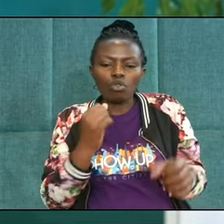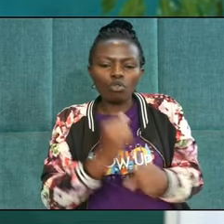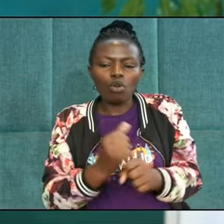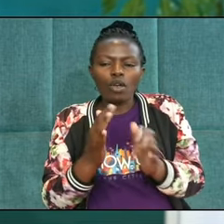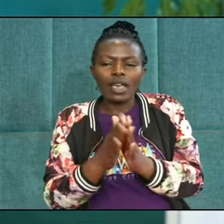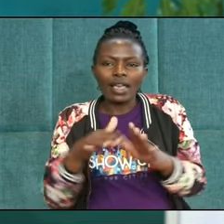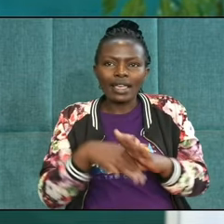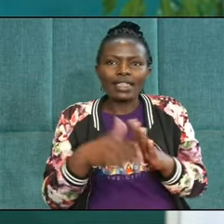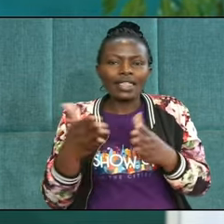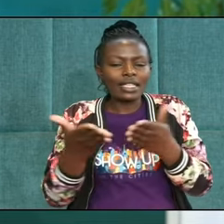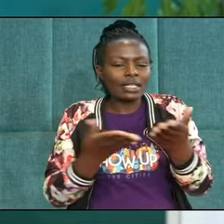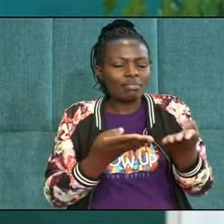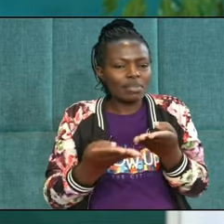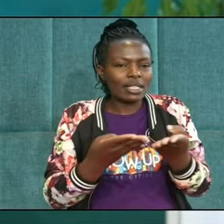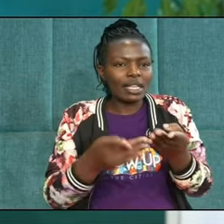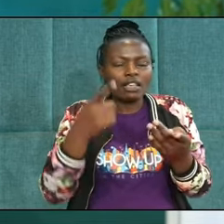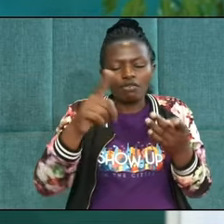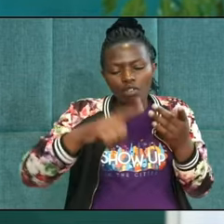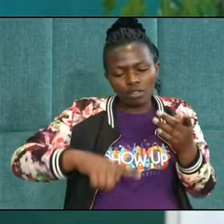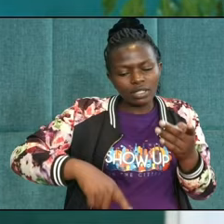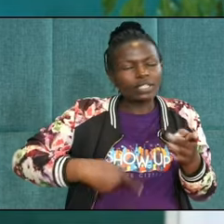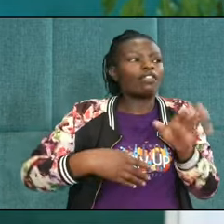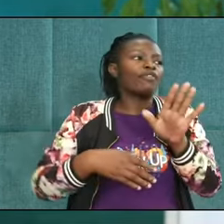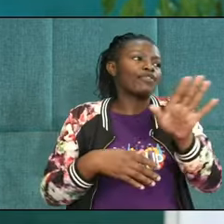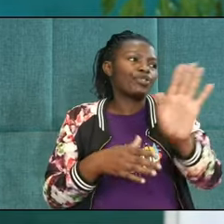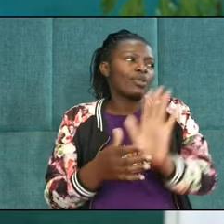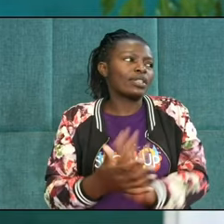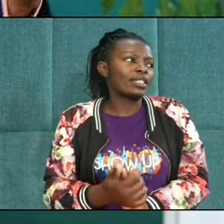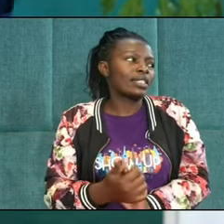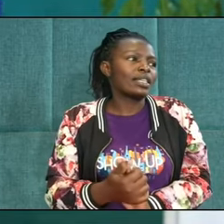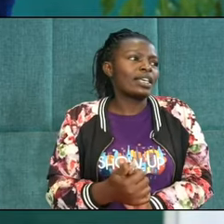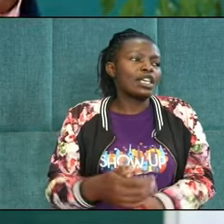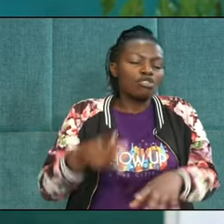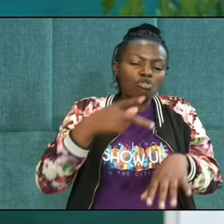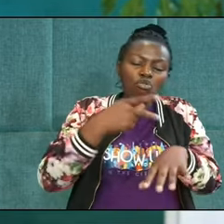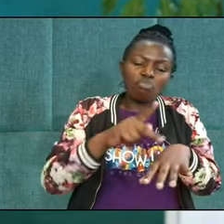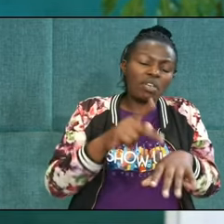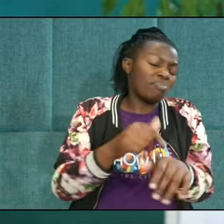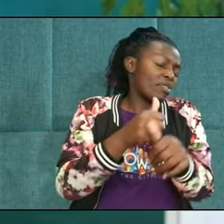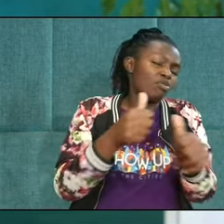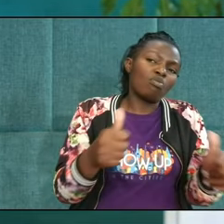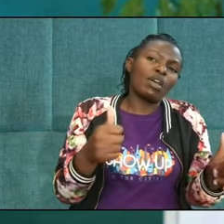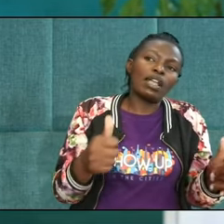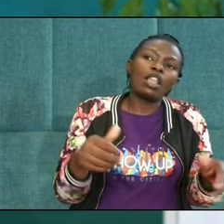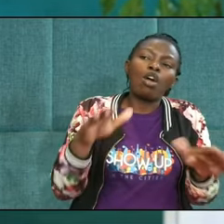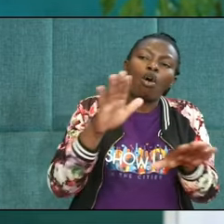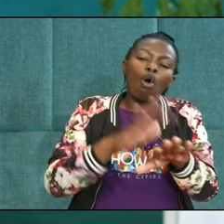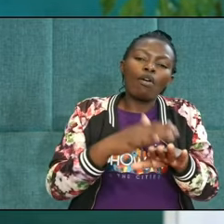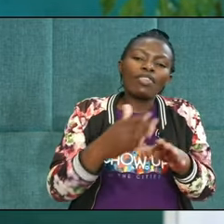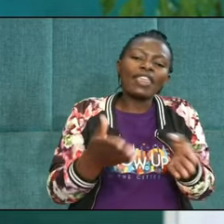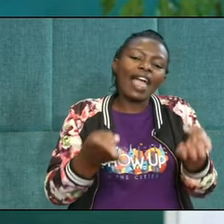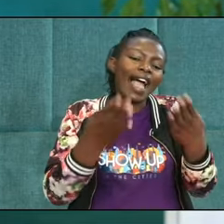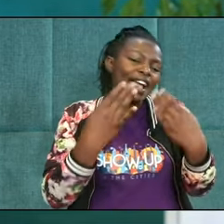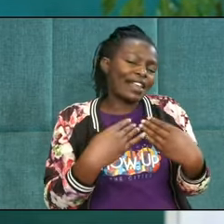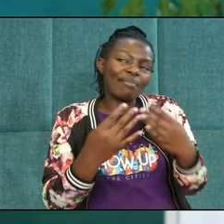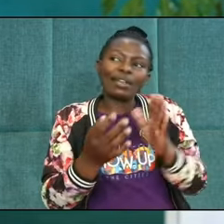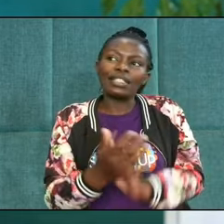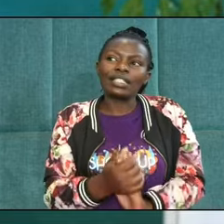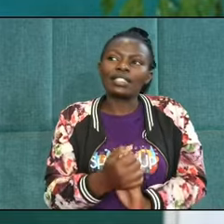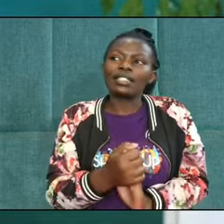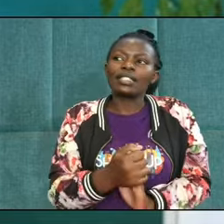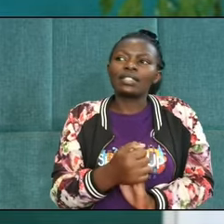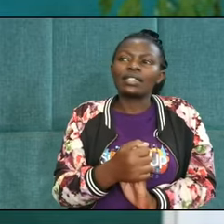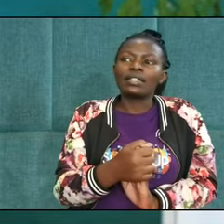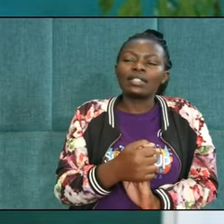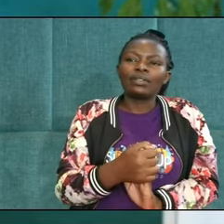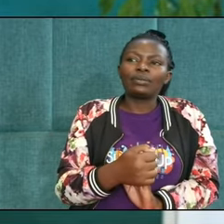yourself. And obviously, you make payments based on the agreement. Now, sometimes we